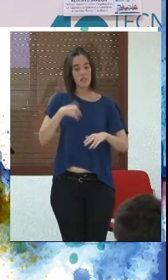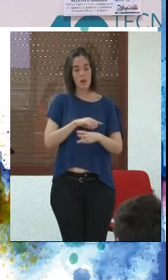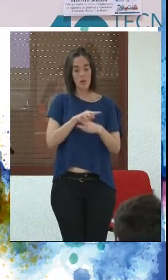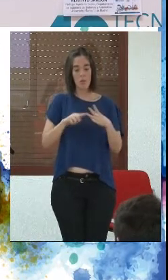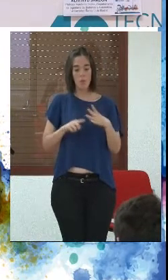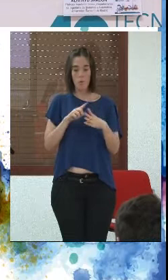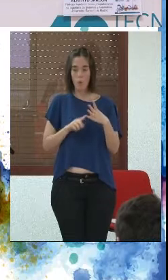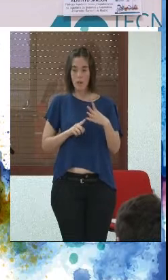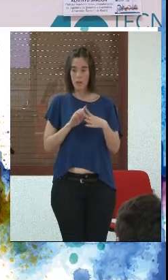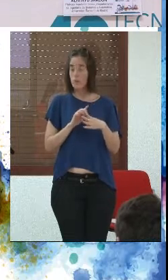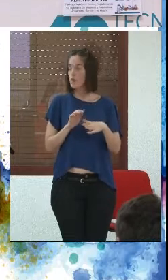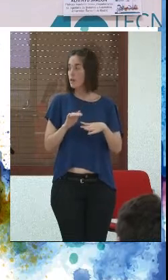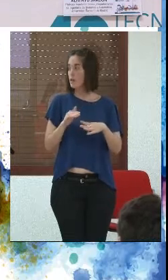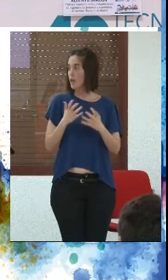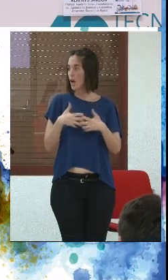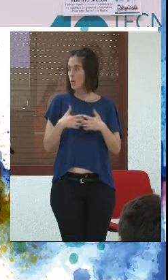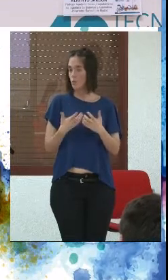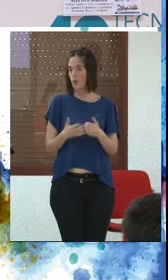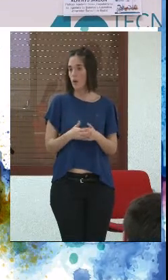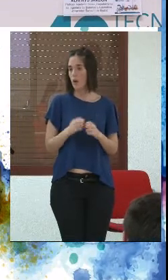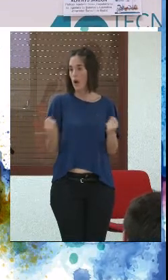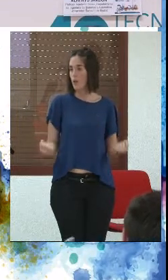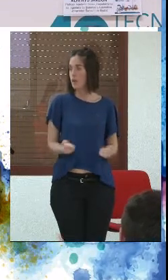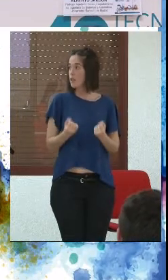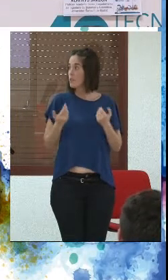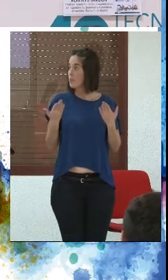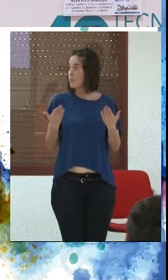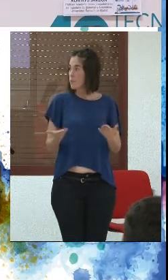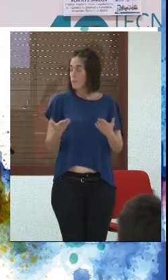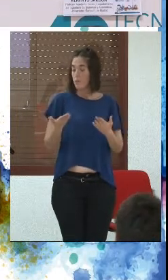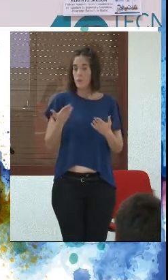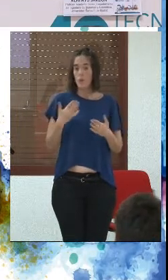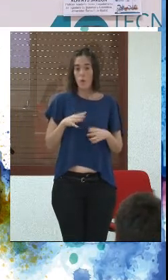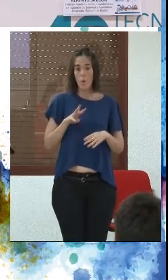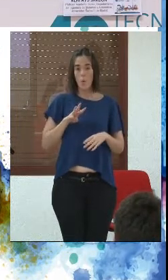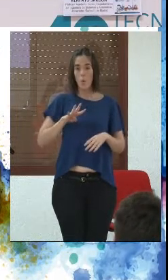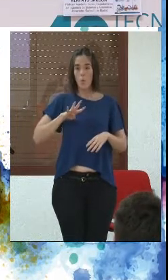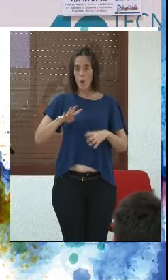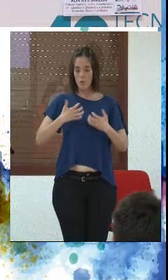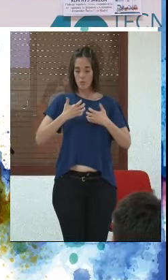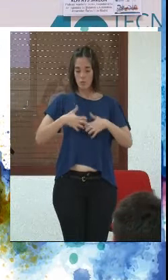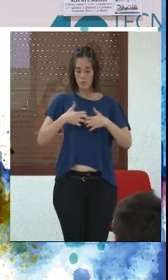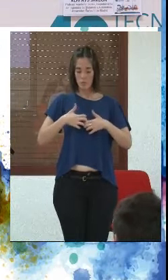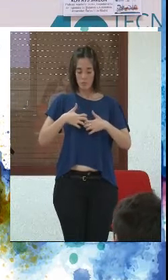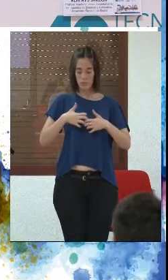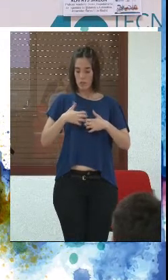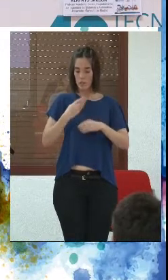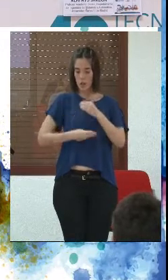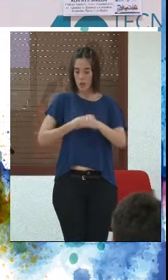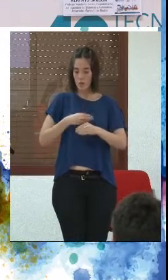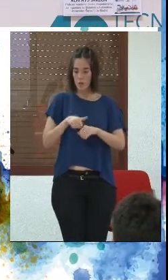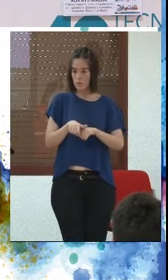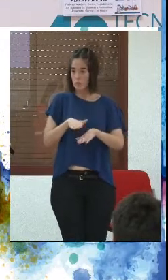we have included 4 systems. First of all, we have 2 engines, back traction